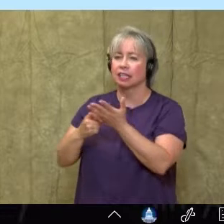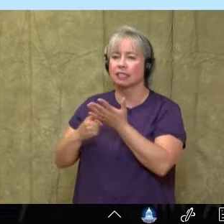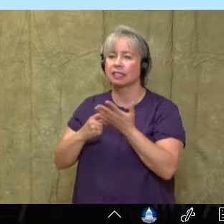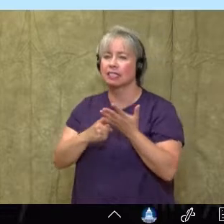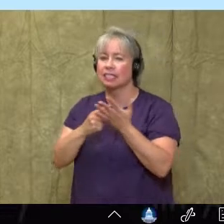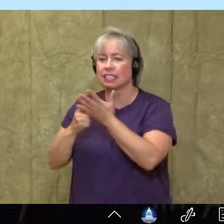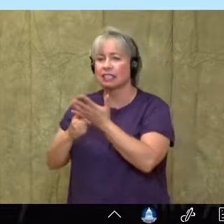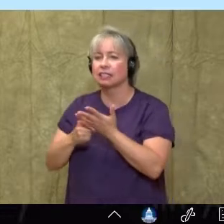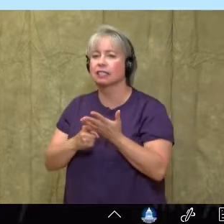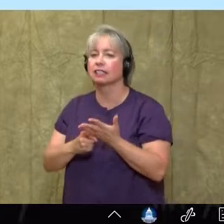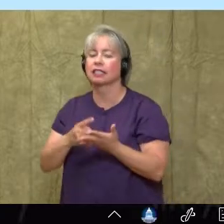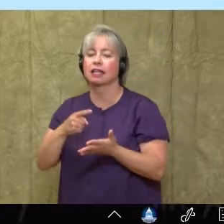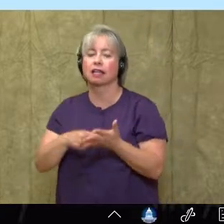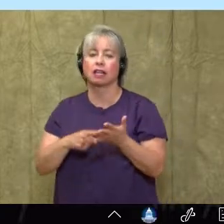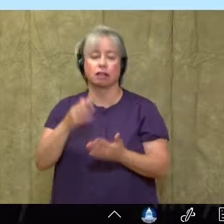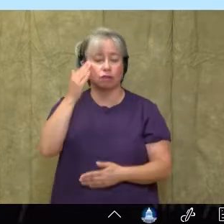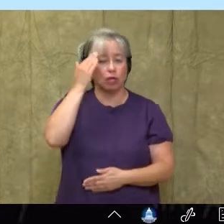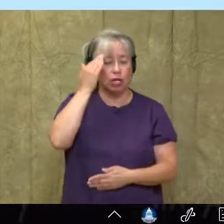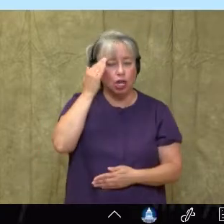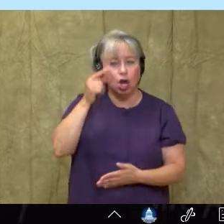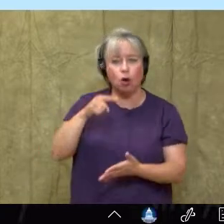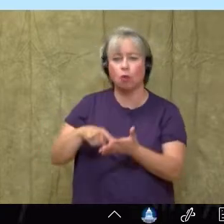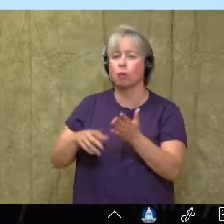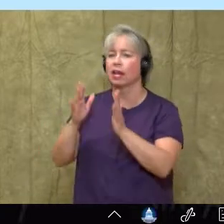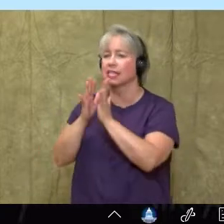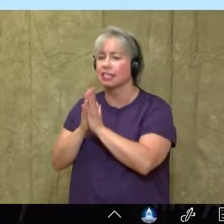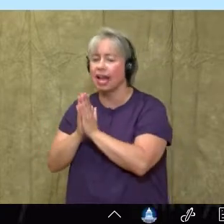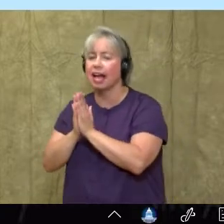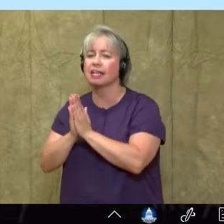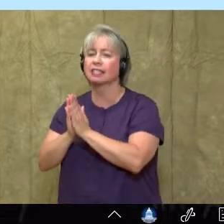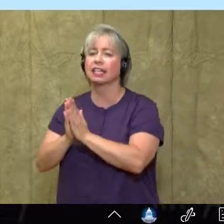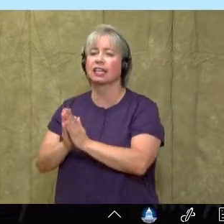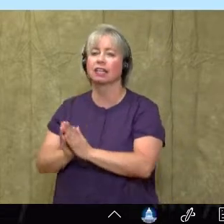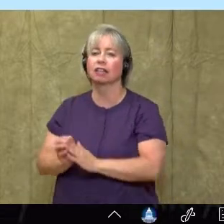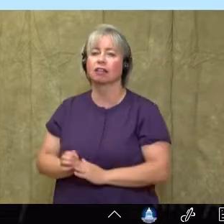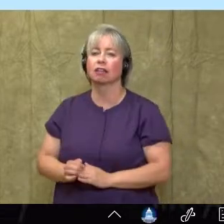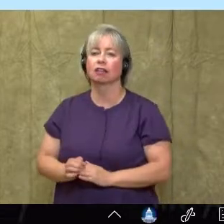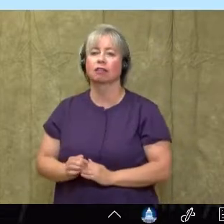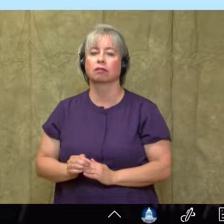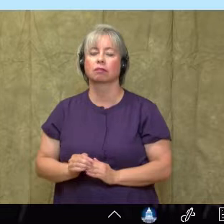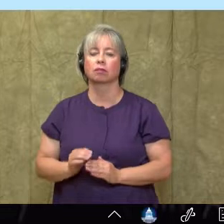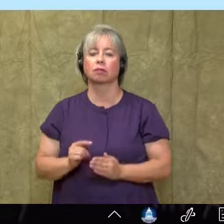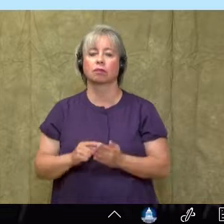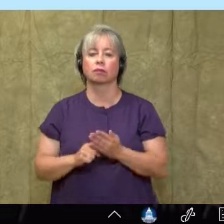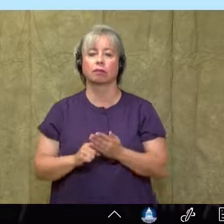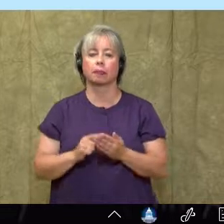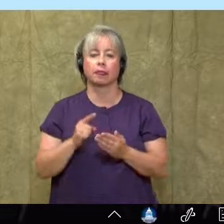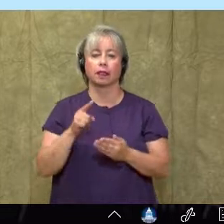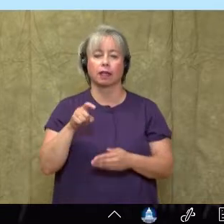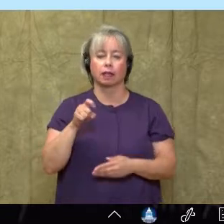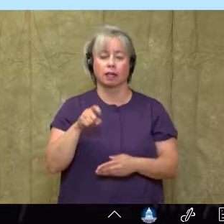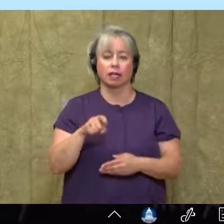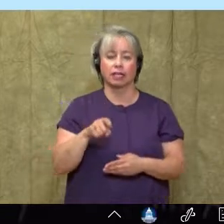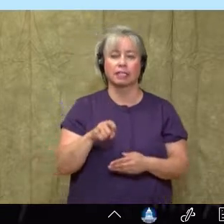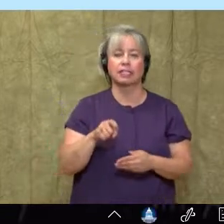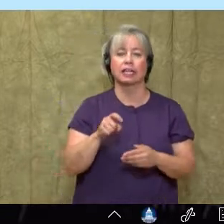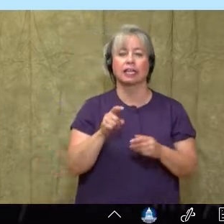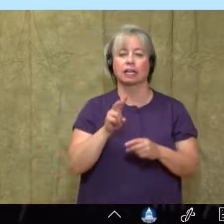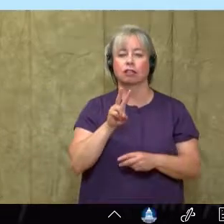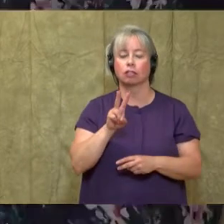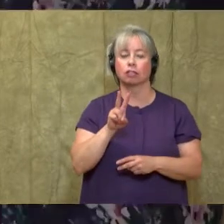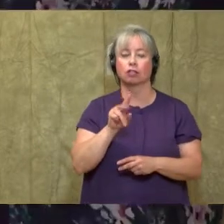given, see what it's asking, so that you can problem solve. So what is this problem about? 2 points on a coordinate grid. There they